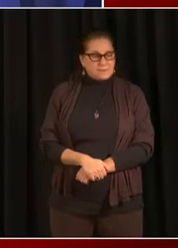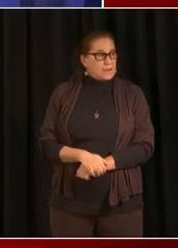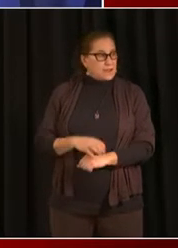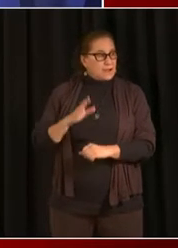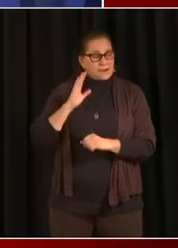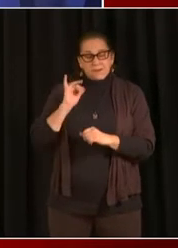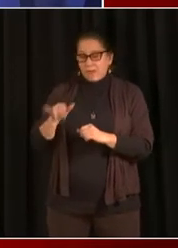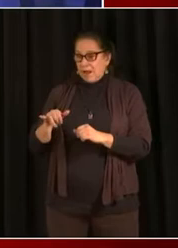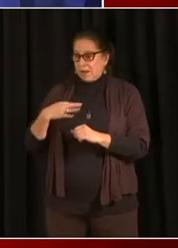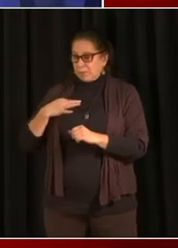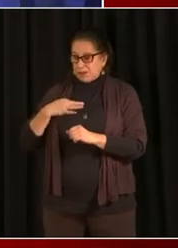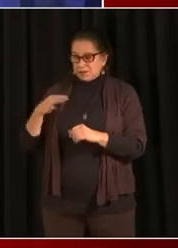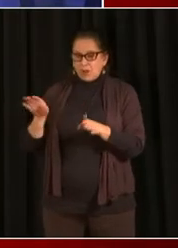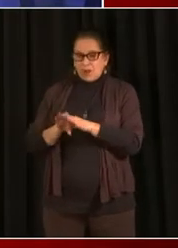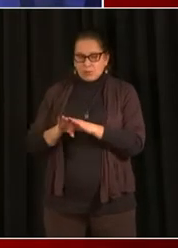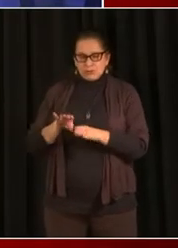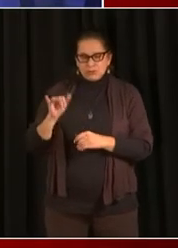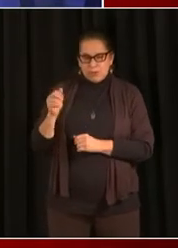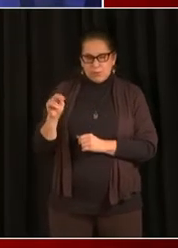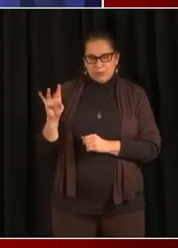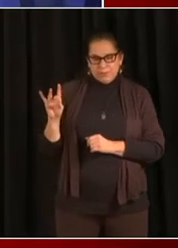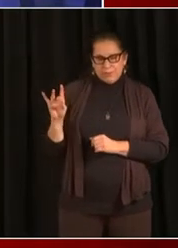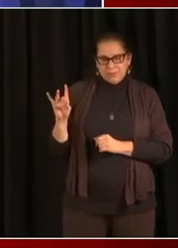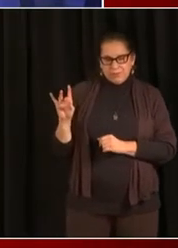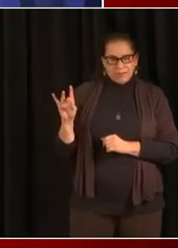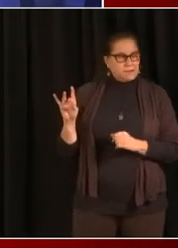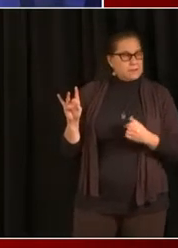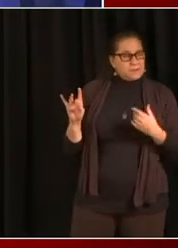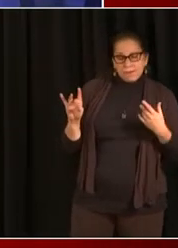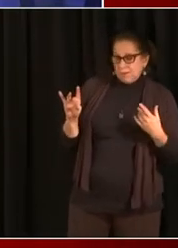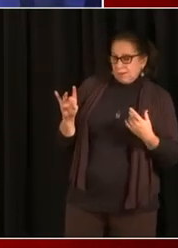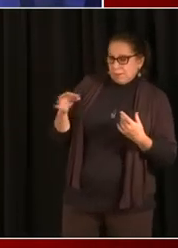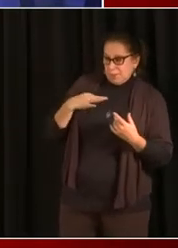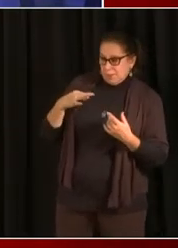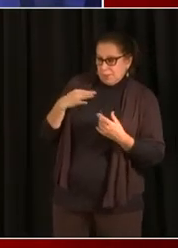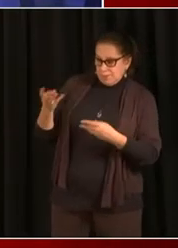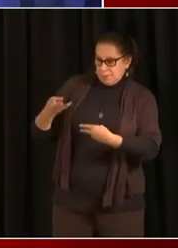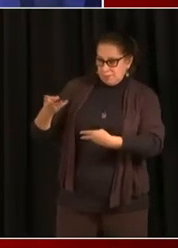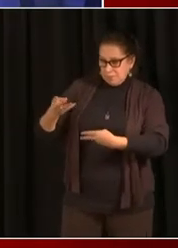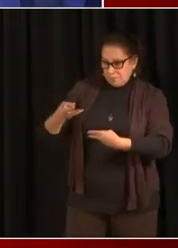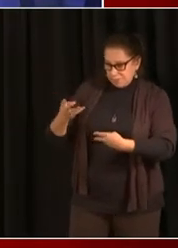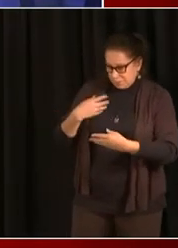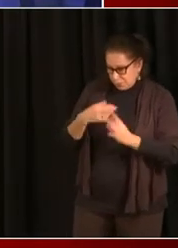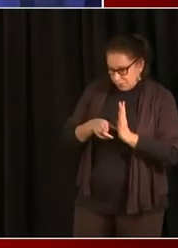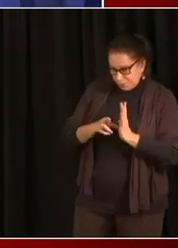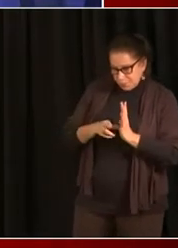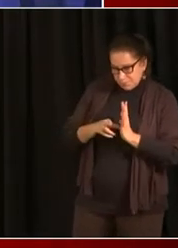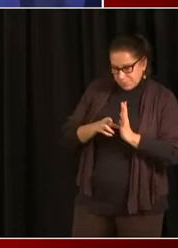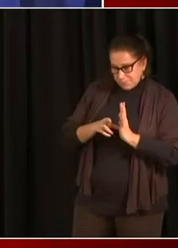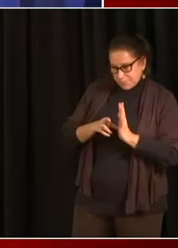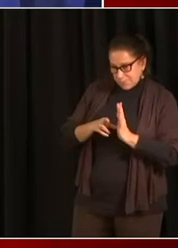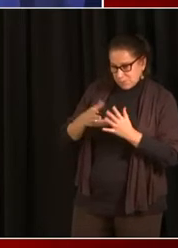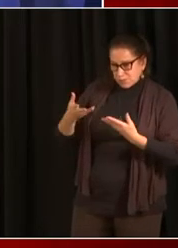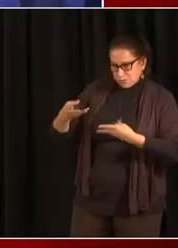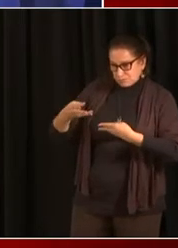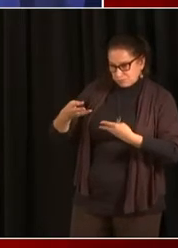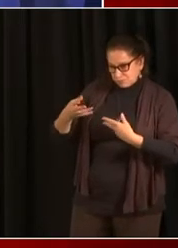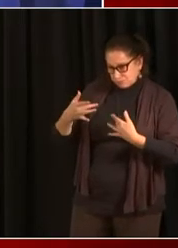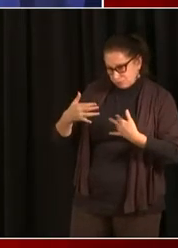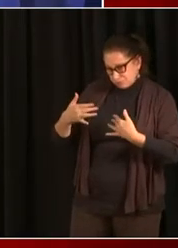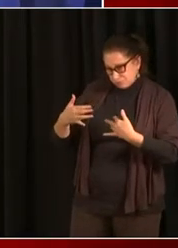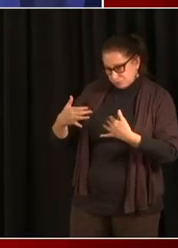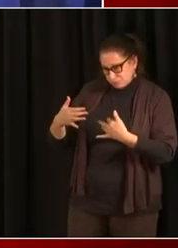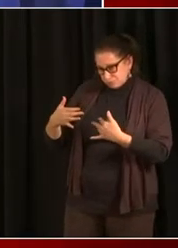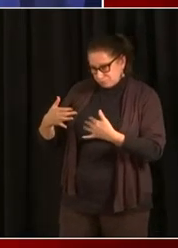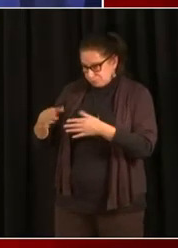At that point, that is when we begin the review process. And once the review process is completed, we